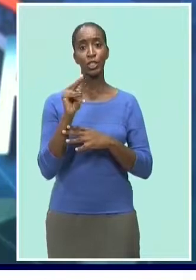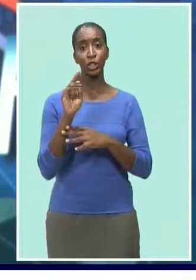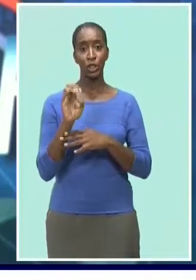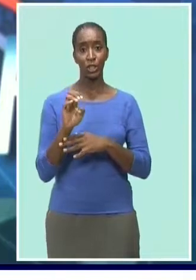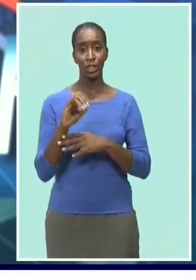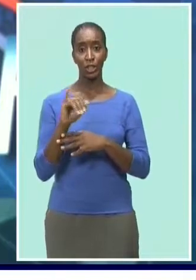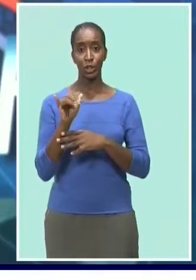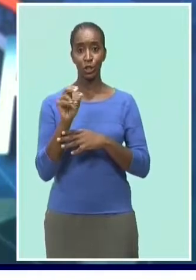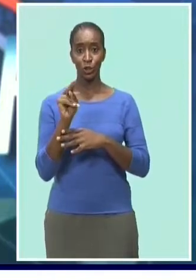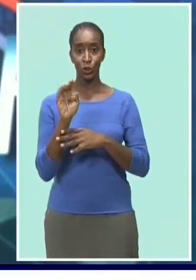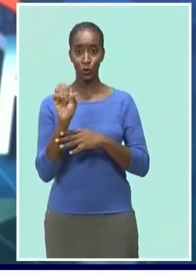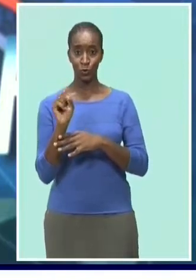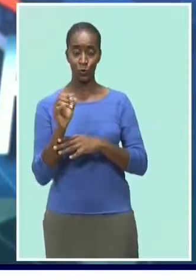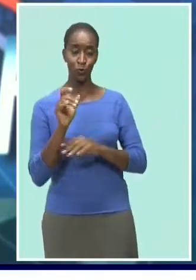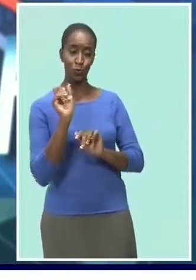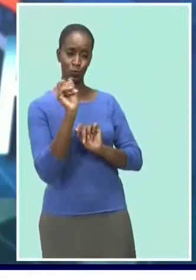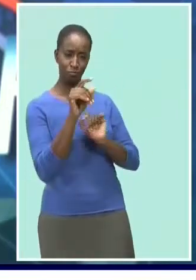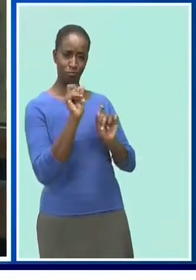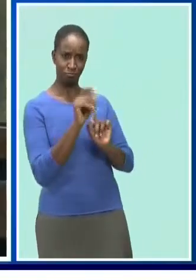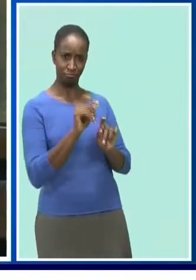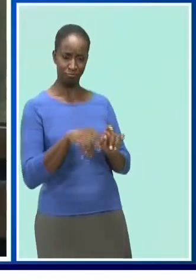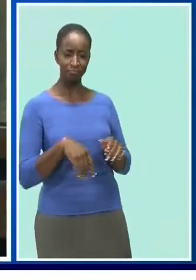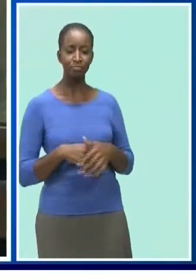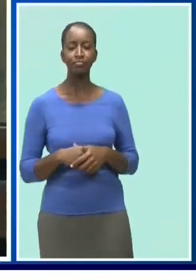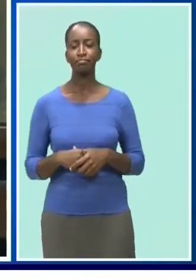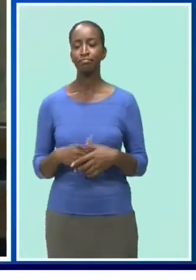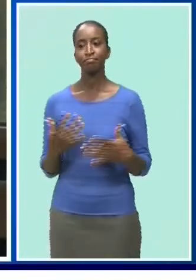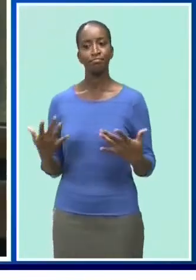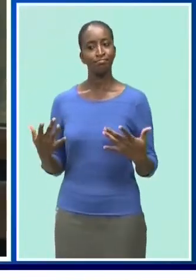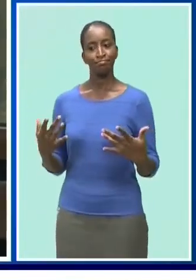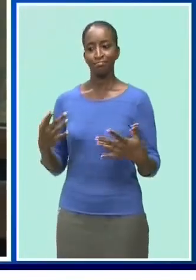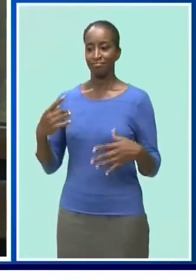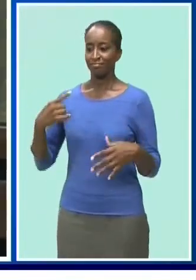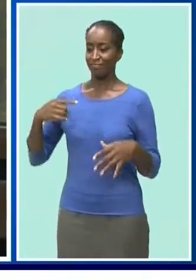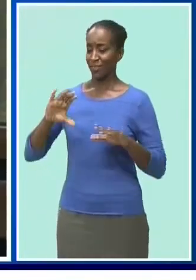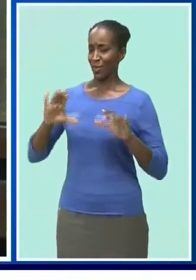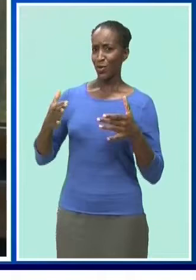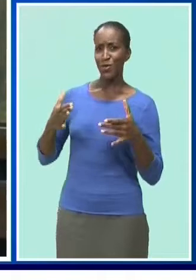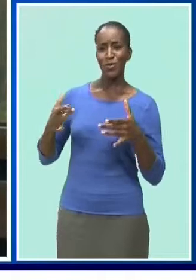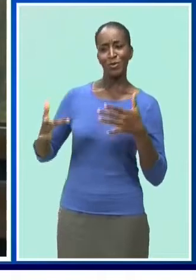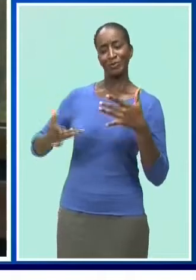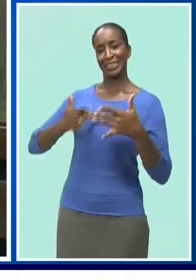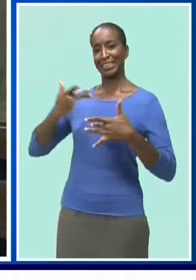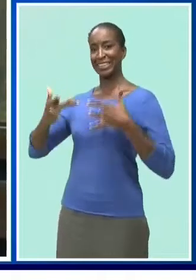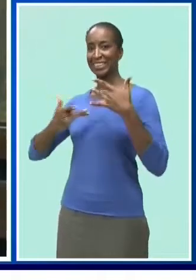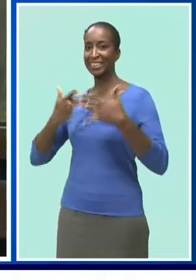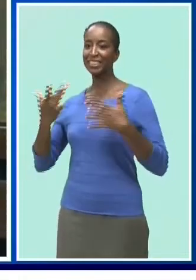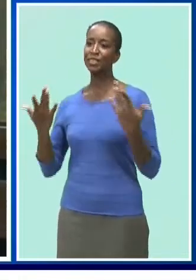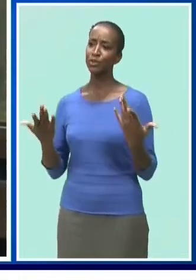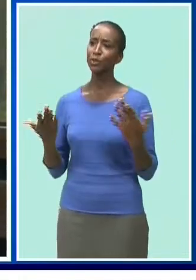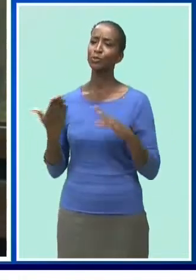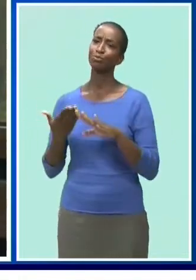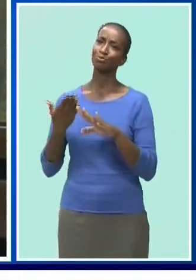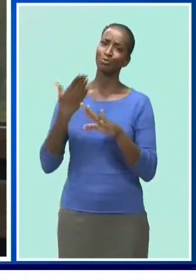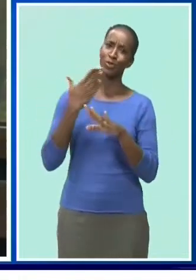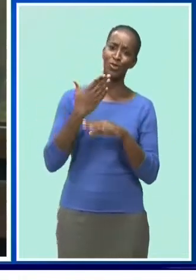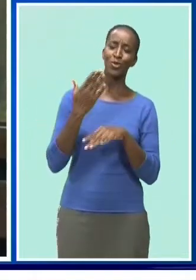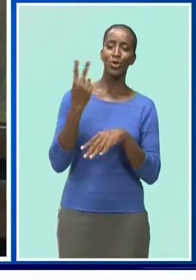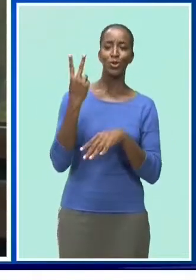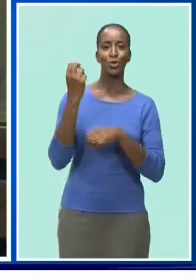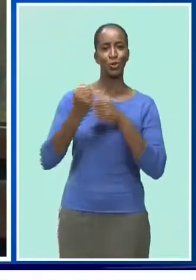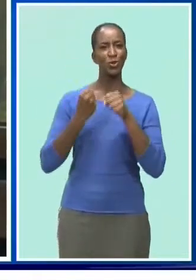before he left the island. There's a lot of excitement. Having been host country 2 years